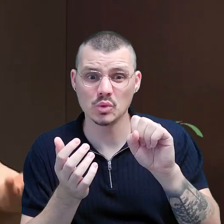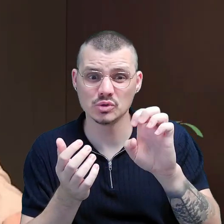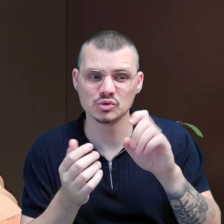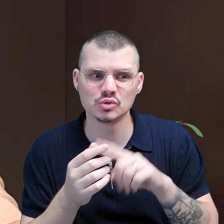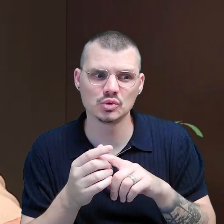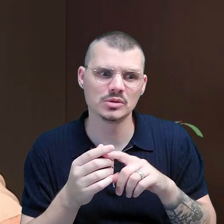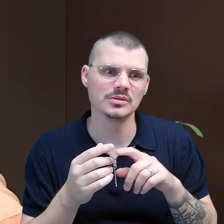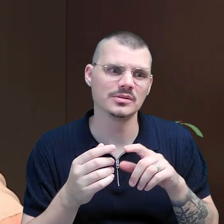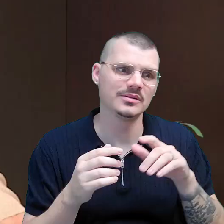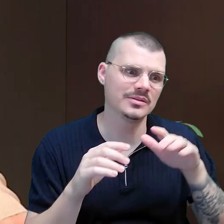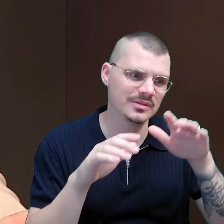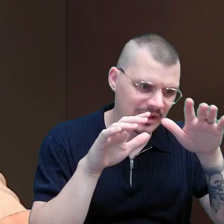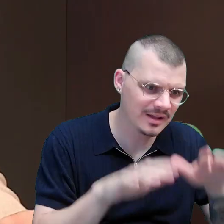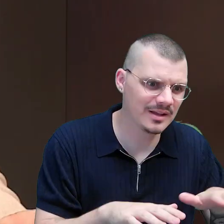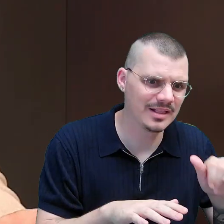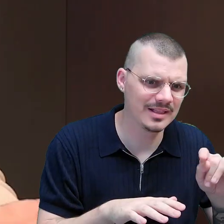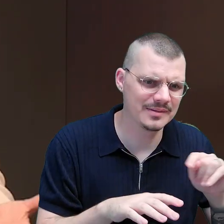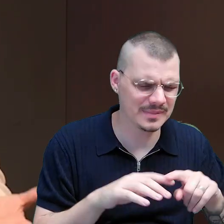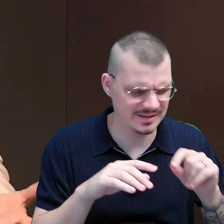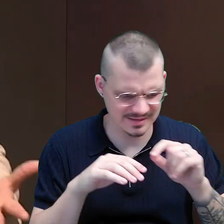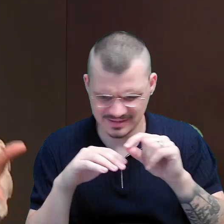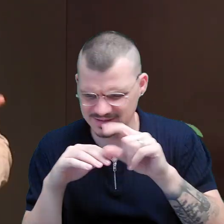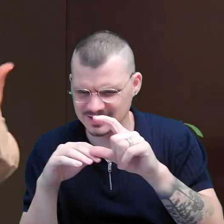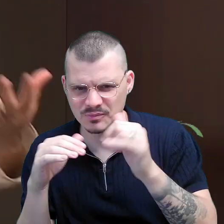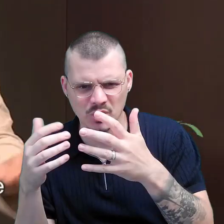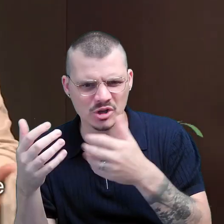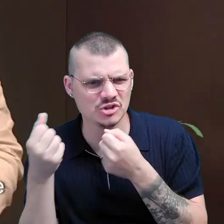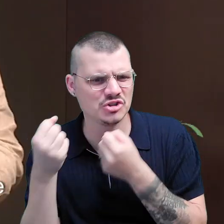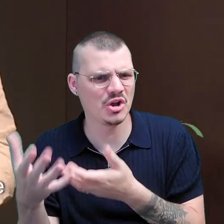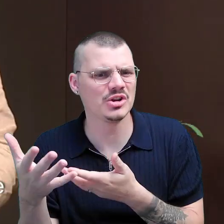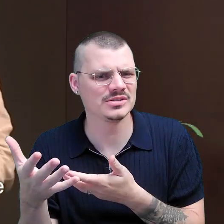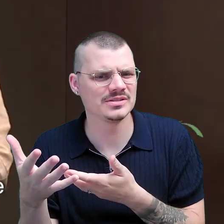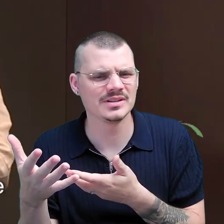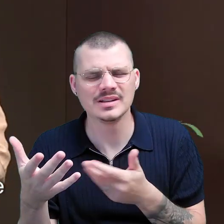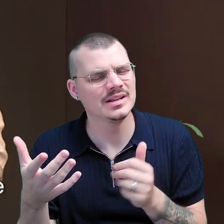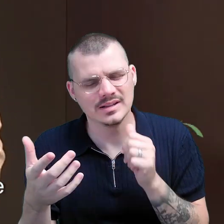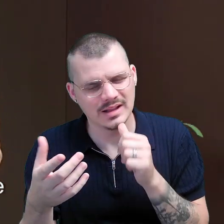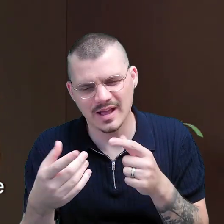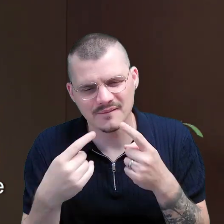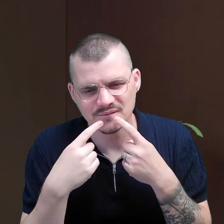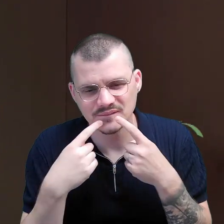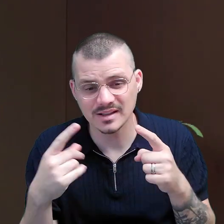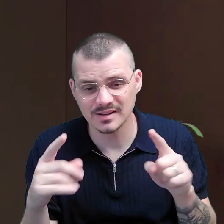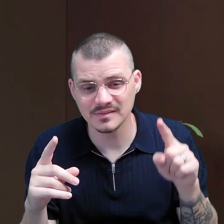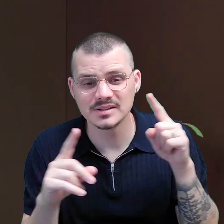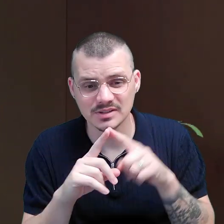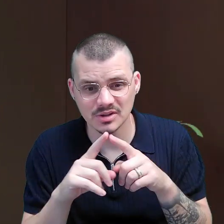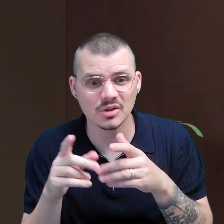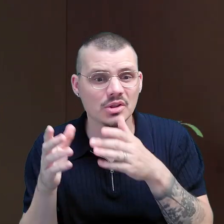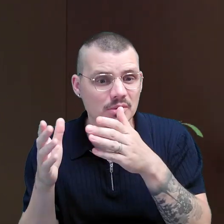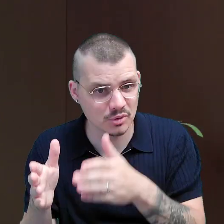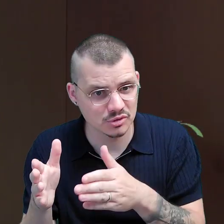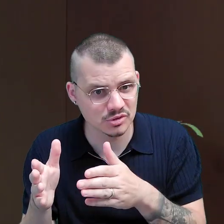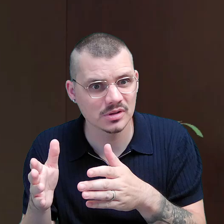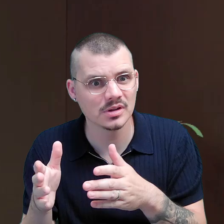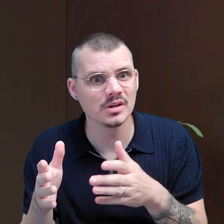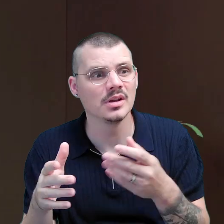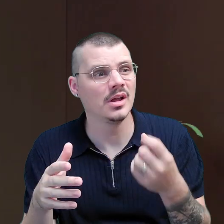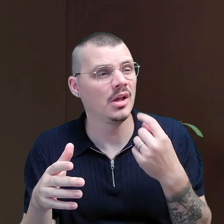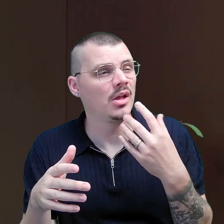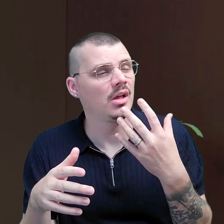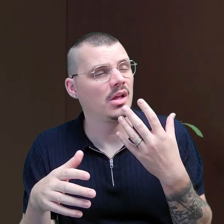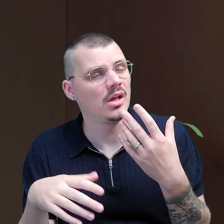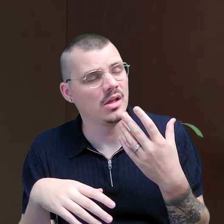to try and settle it down. It of course, is not very effective until the person is basically